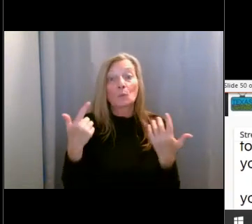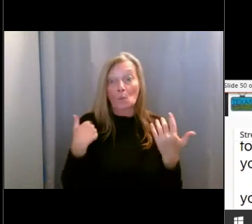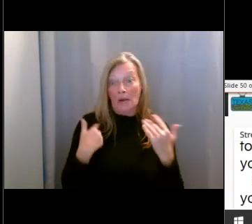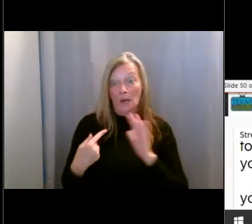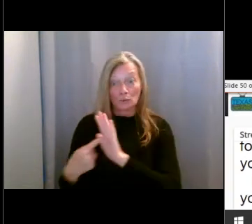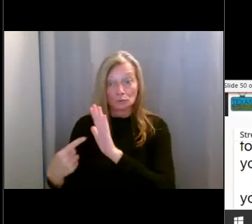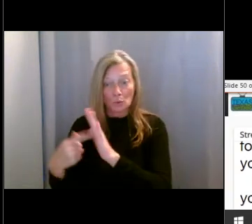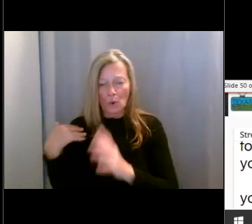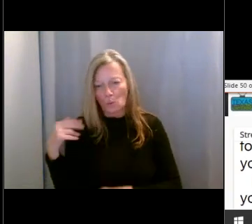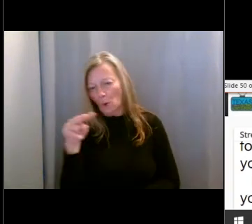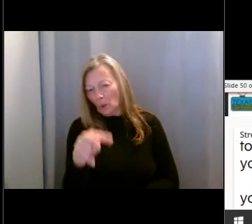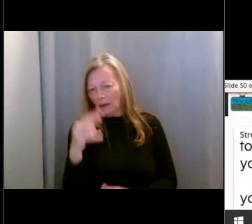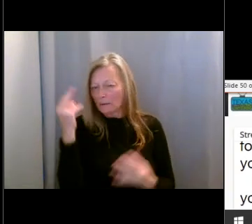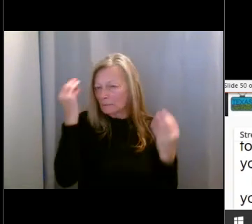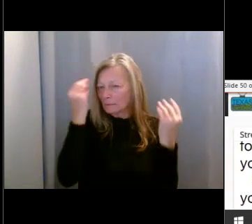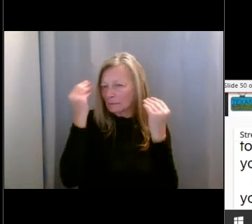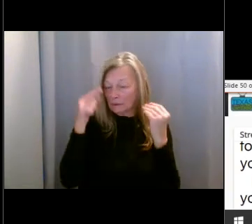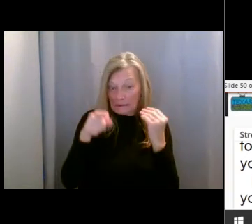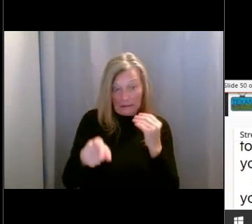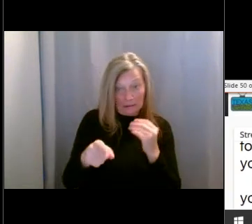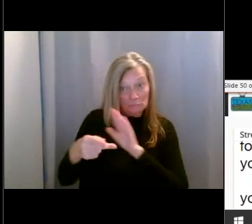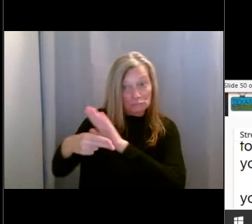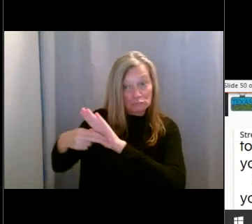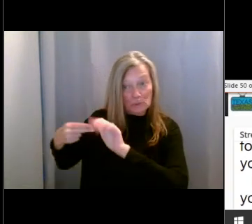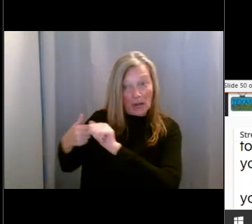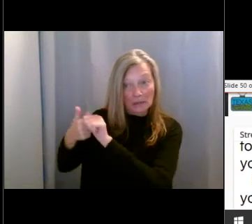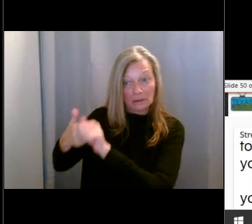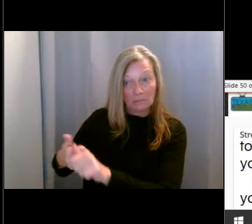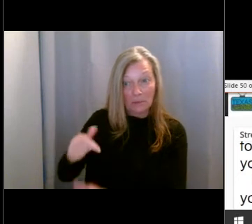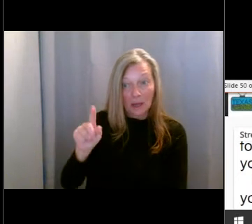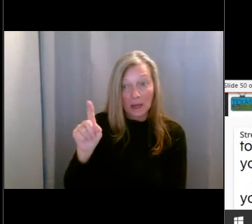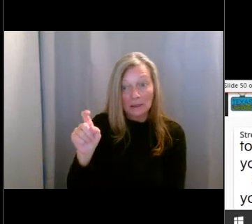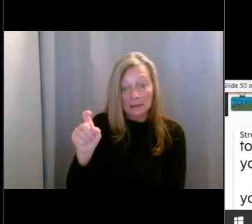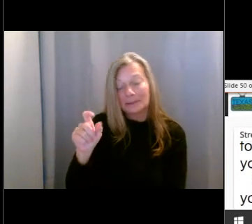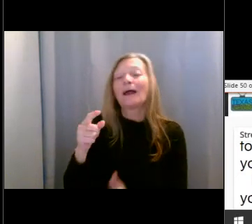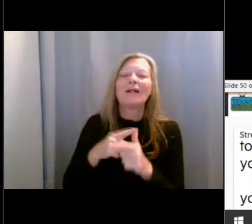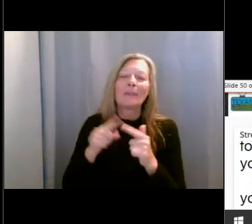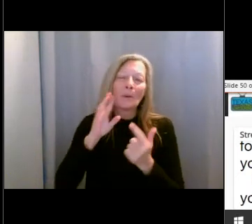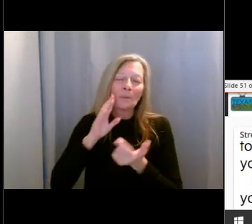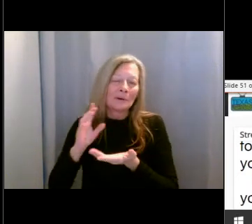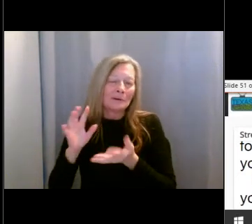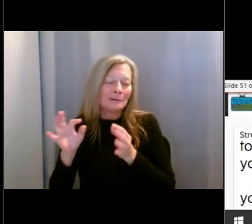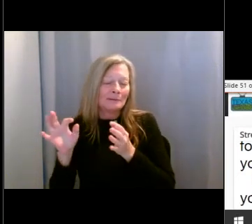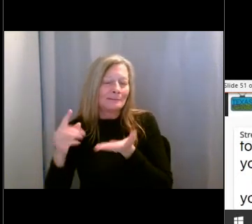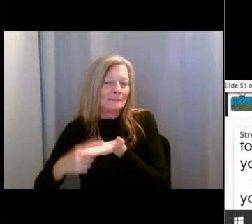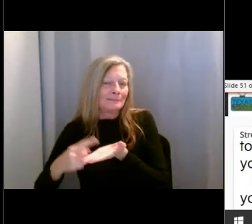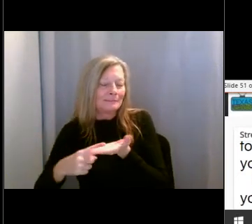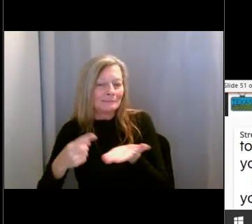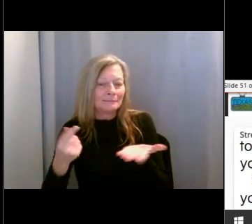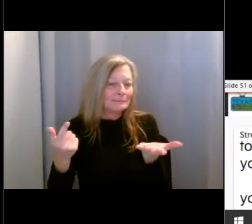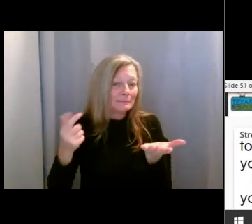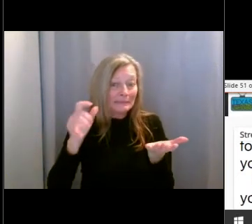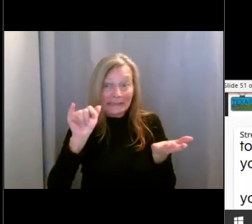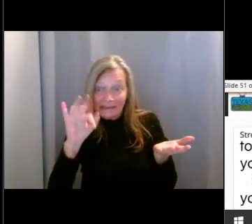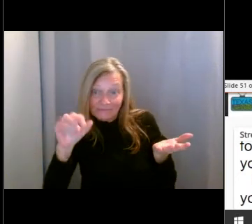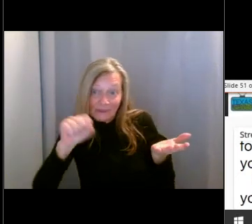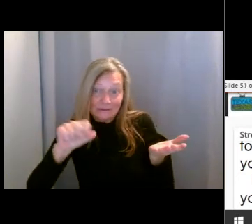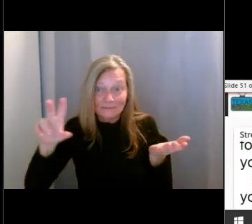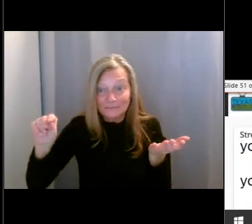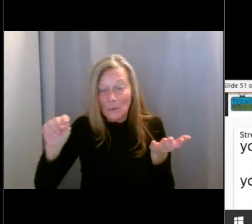brand compliant or not? And then we'll go over whether it is and why it is or isn't. So what about